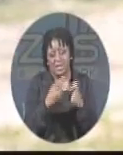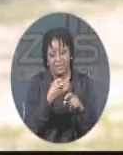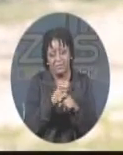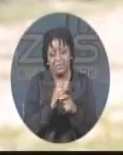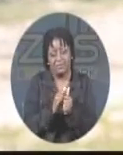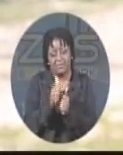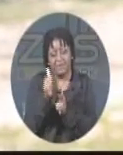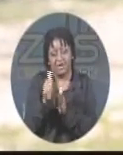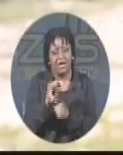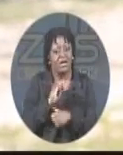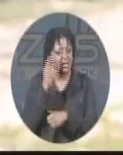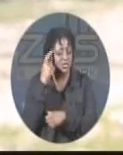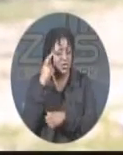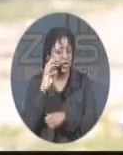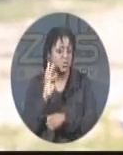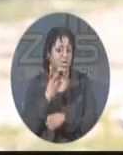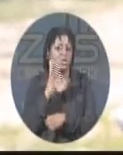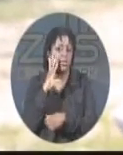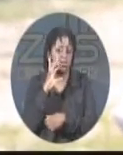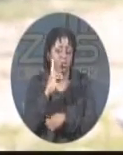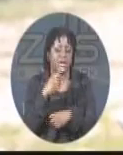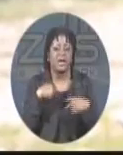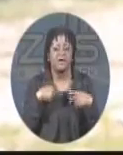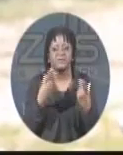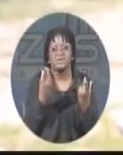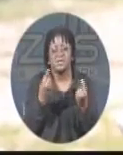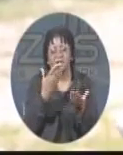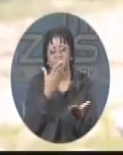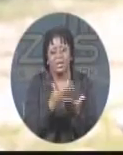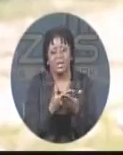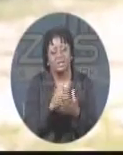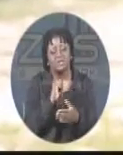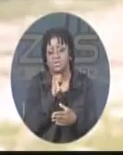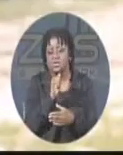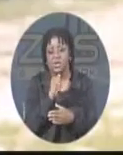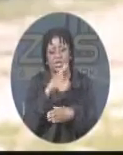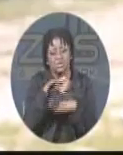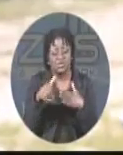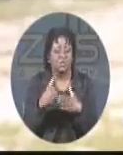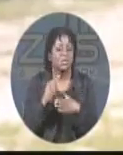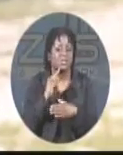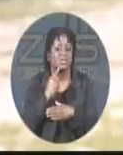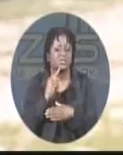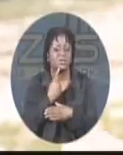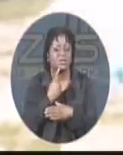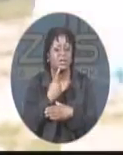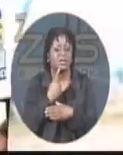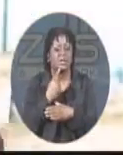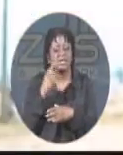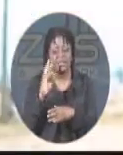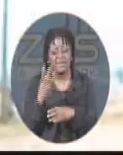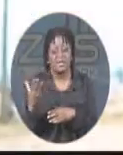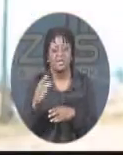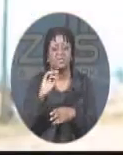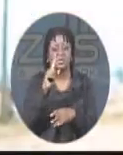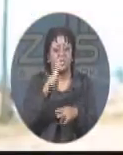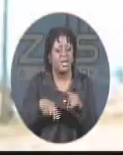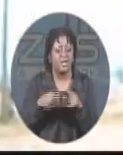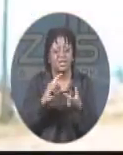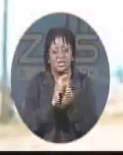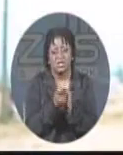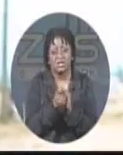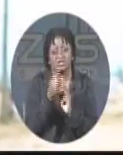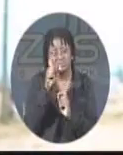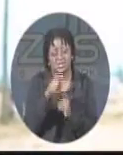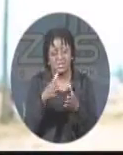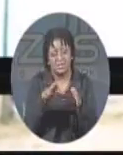well. And I'm not totally disappointed because these are things you cannot change. You got to accept that. When we got here, it was kind